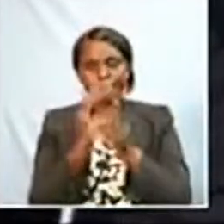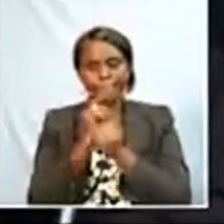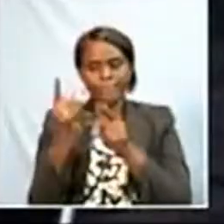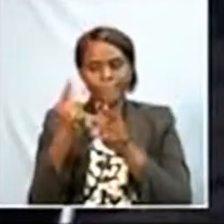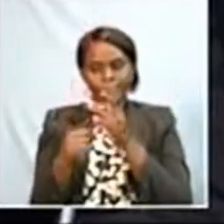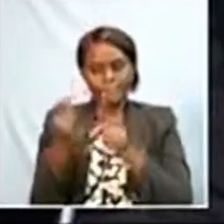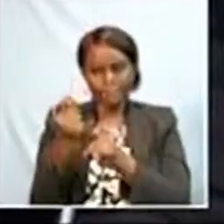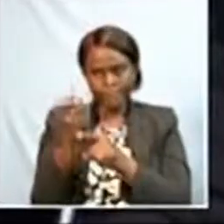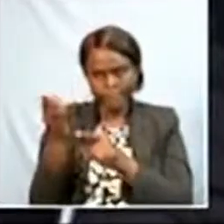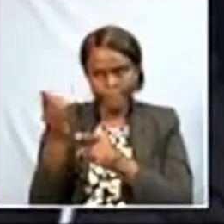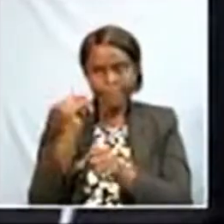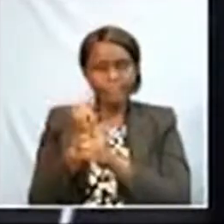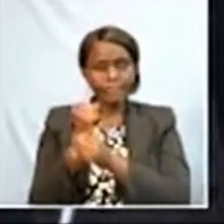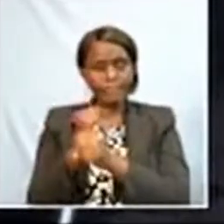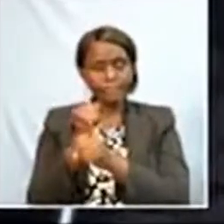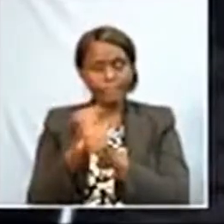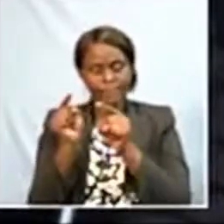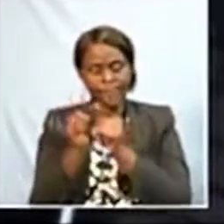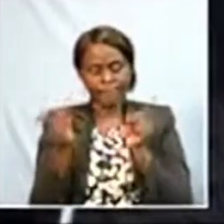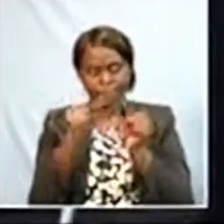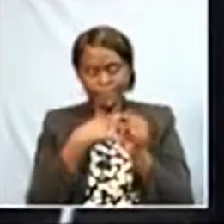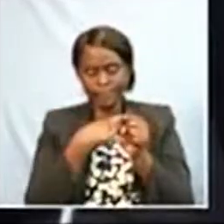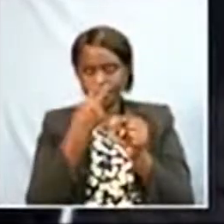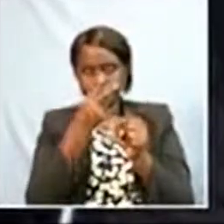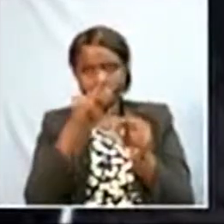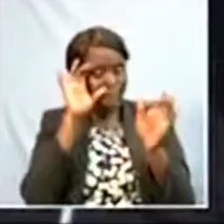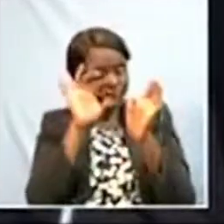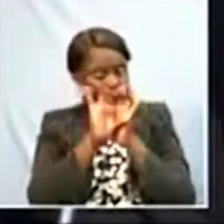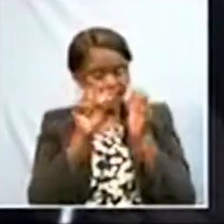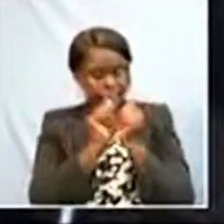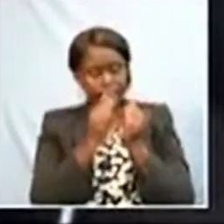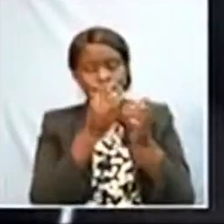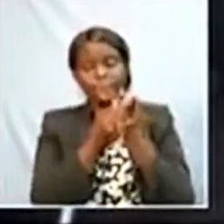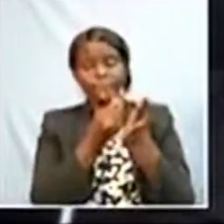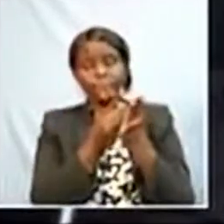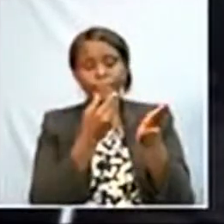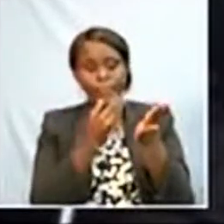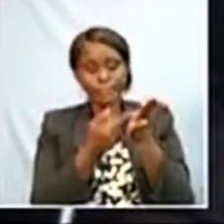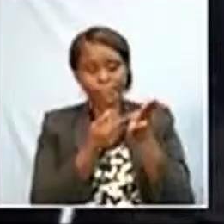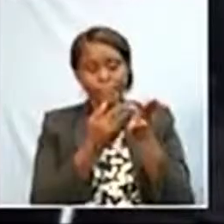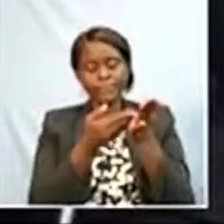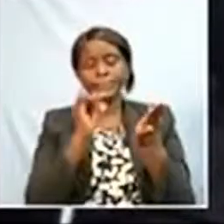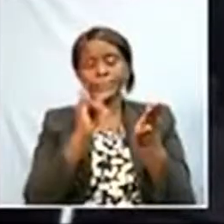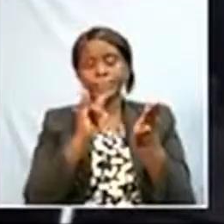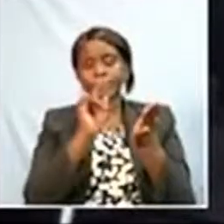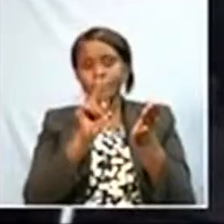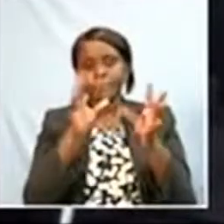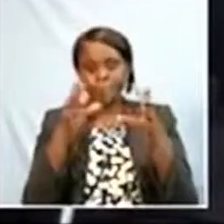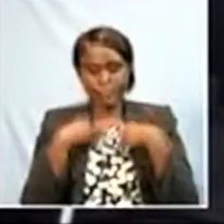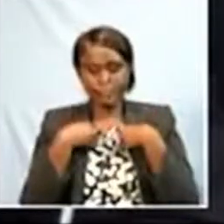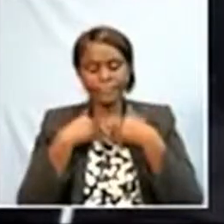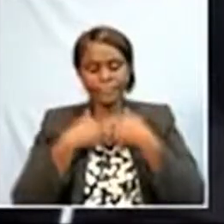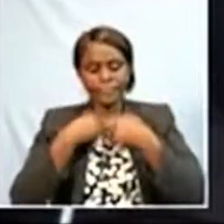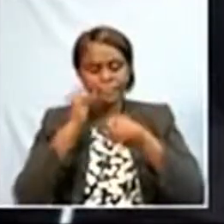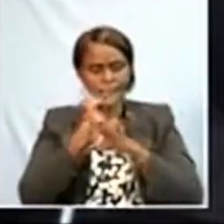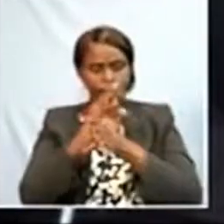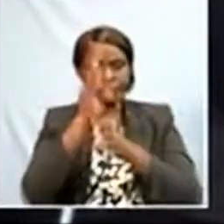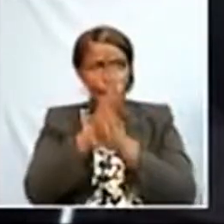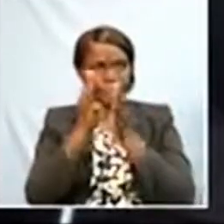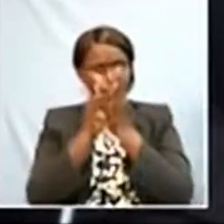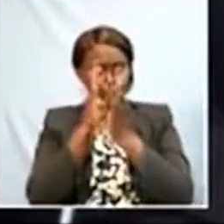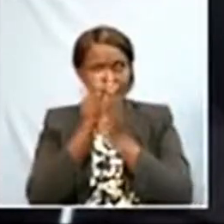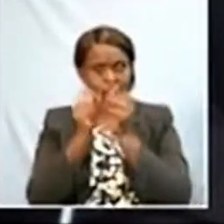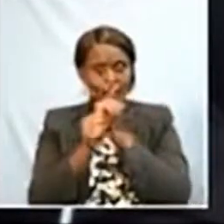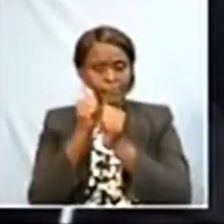but from the scope of work, and when I look at the pictures and the amount of money, I take it that there was already a structure that was